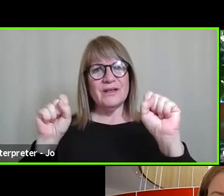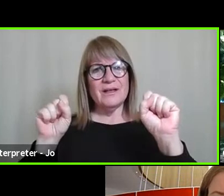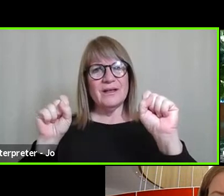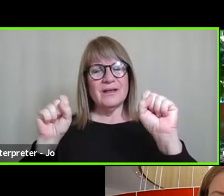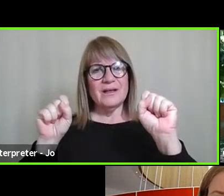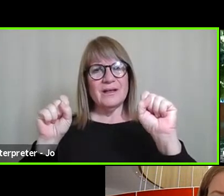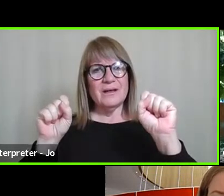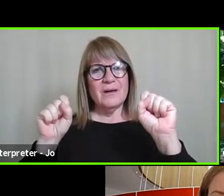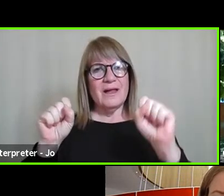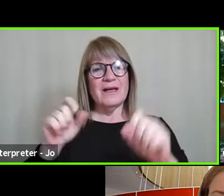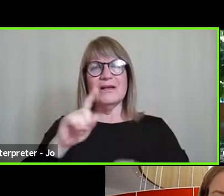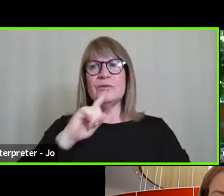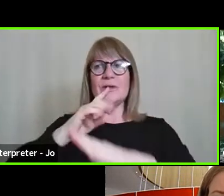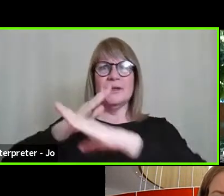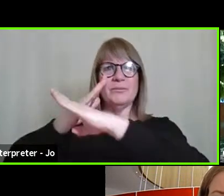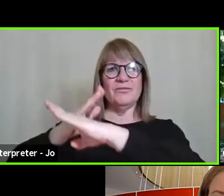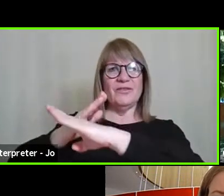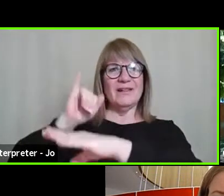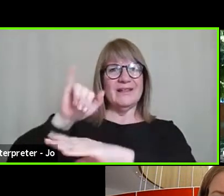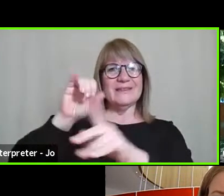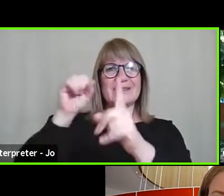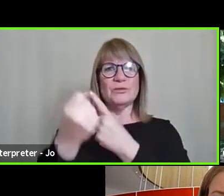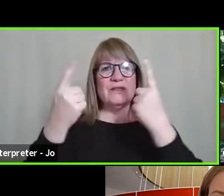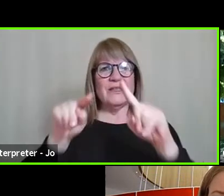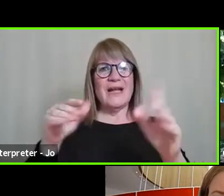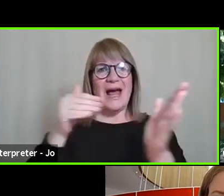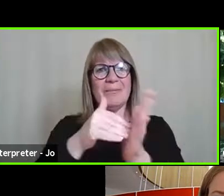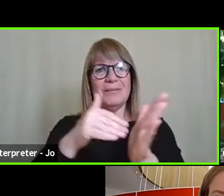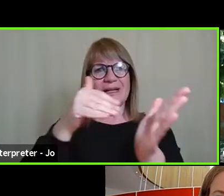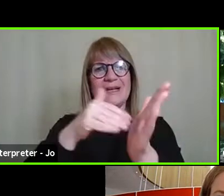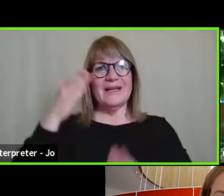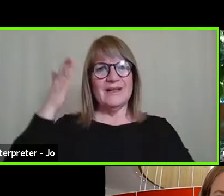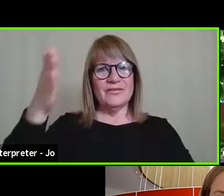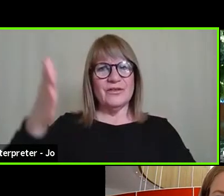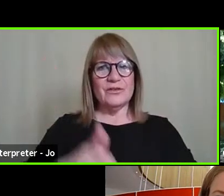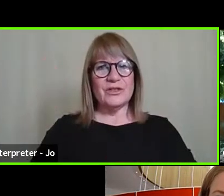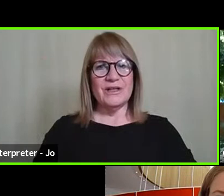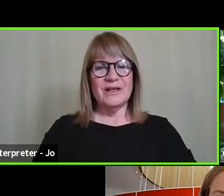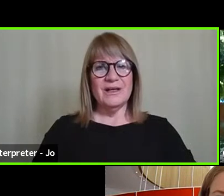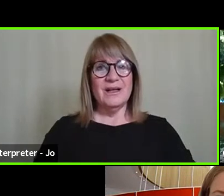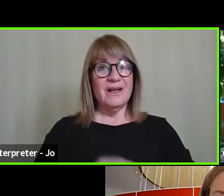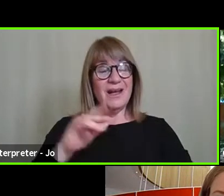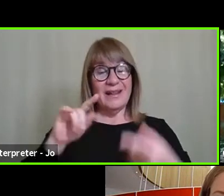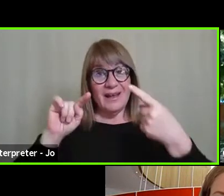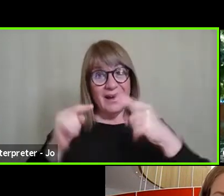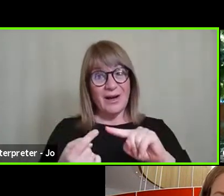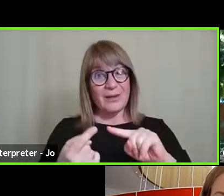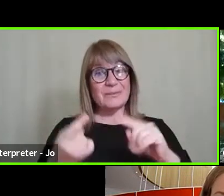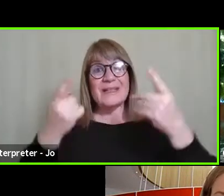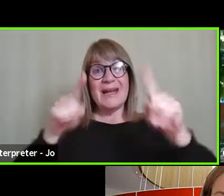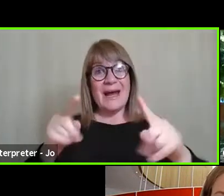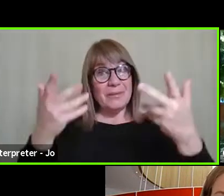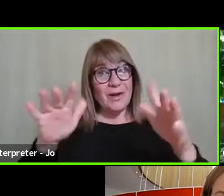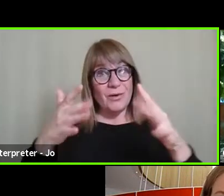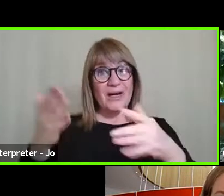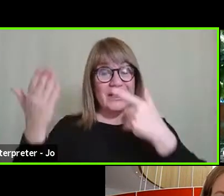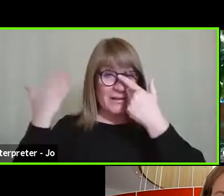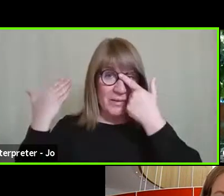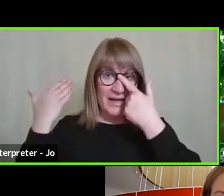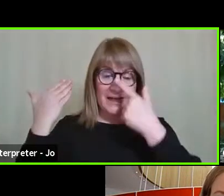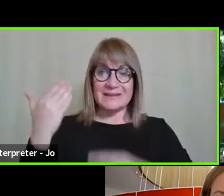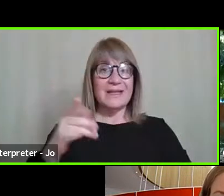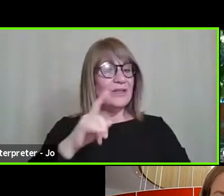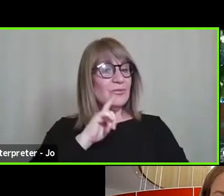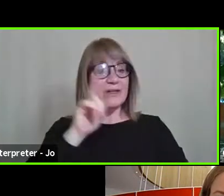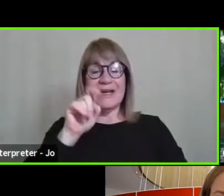eugenics from happening again and and what would make sure the harms that had happened already were truly addressed and folks over and over said people had